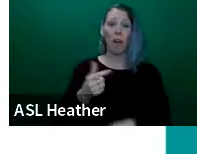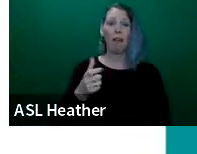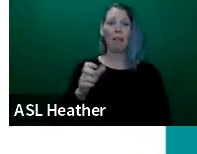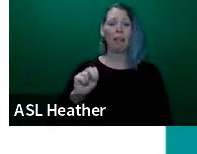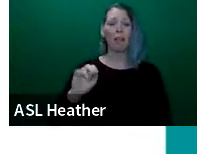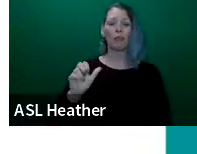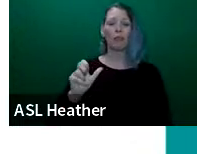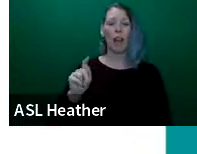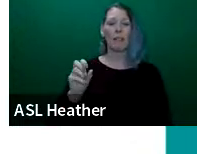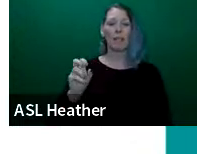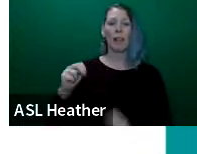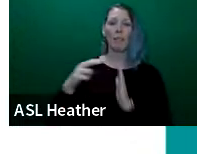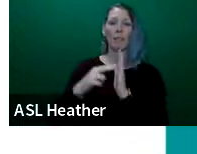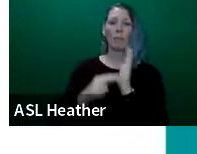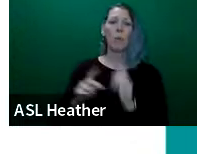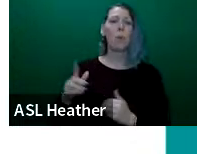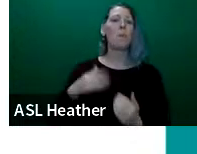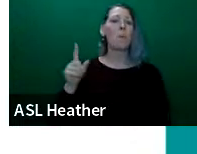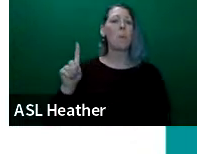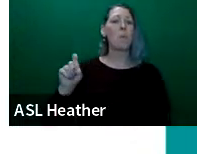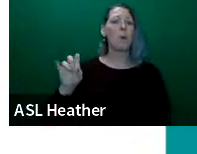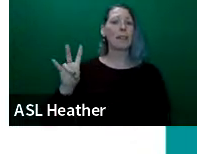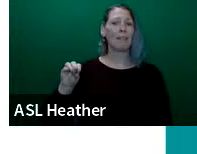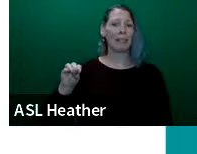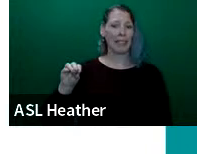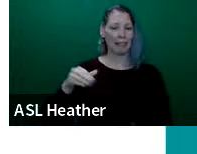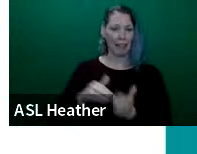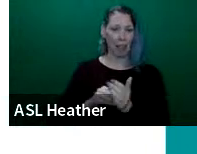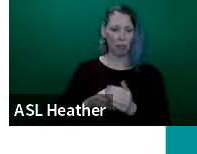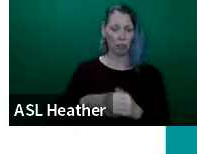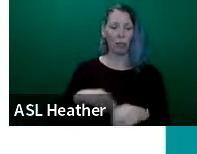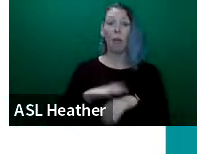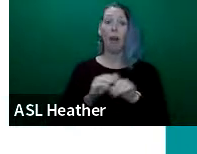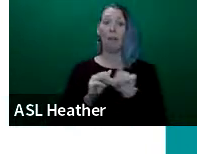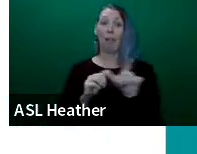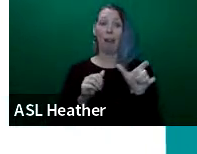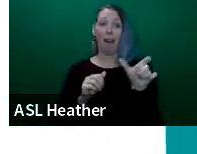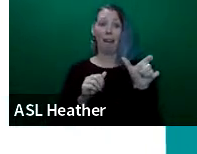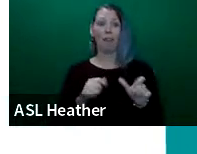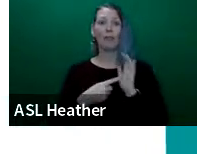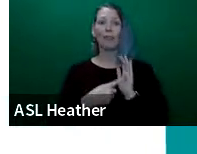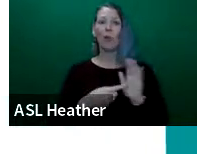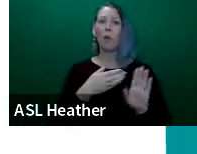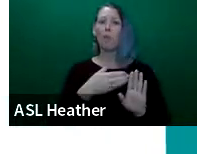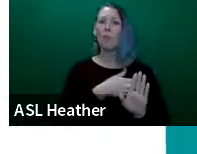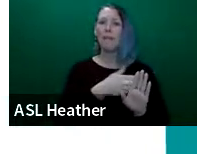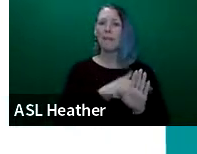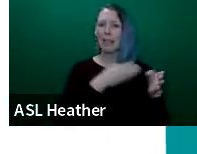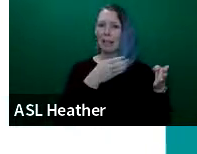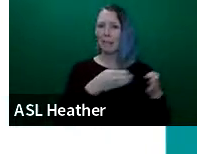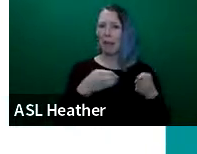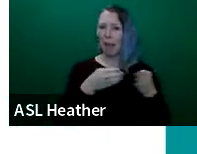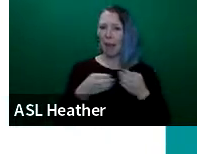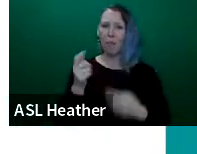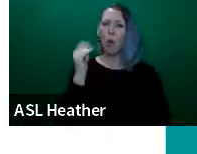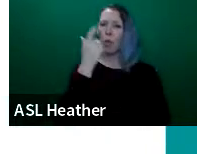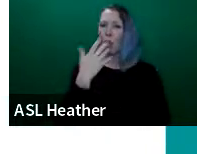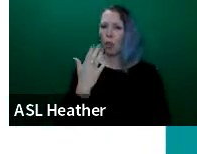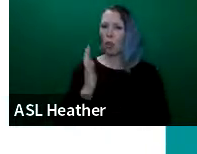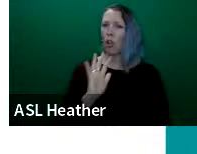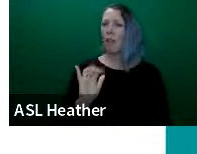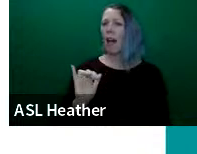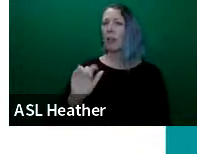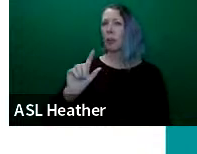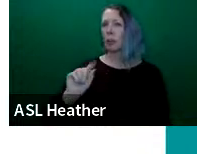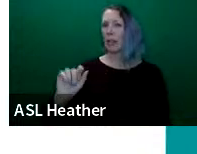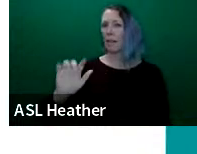almost 170,000. The bar chart on the left there kind of shows during previous planning what the volumes were during the